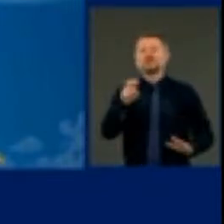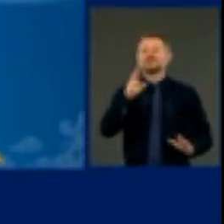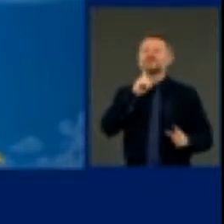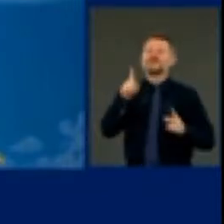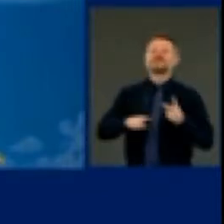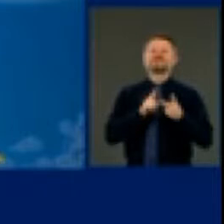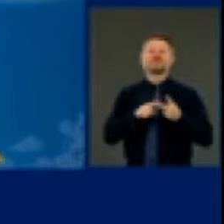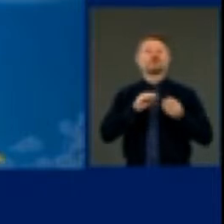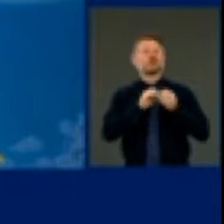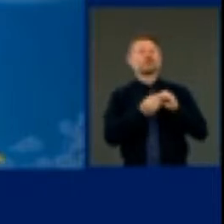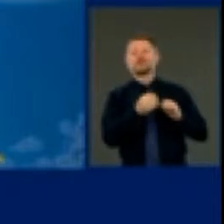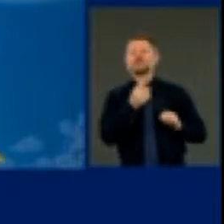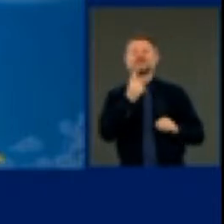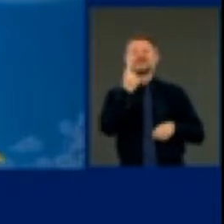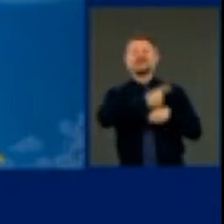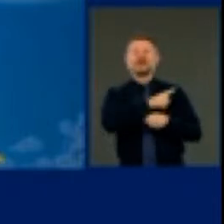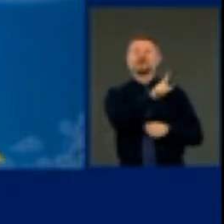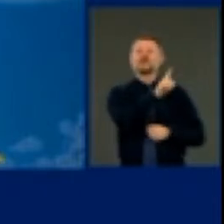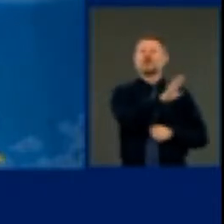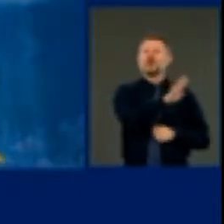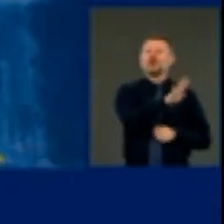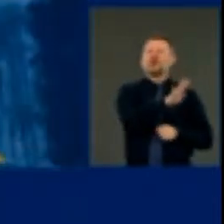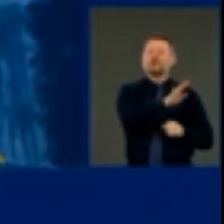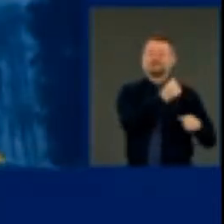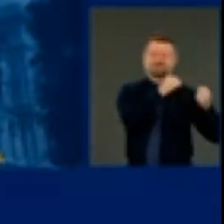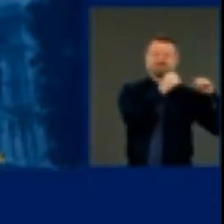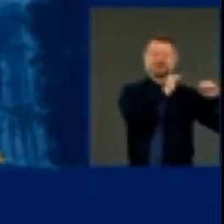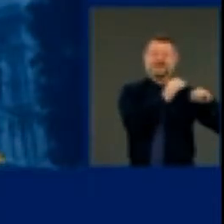started after Mr. Floyd's murder.